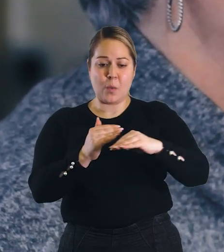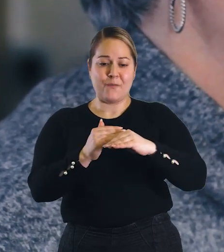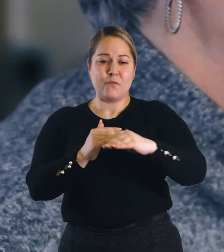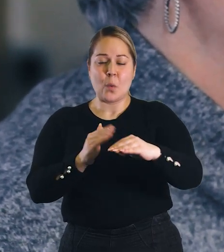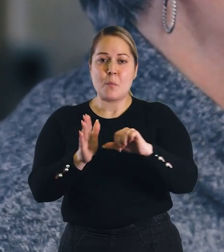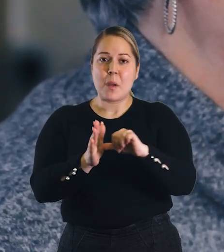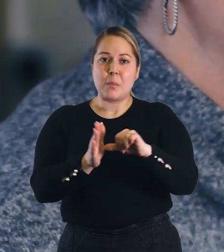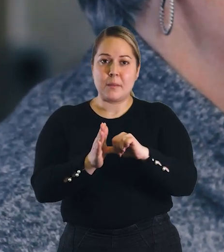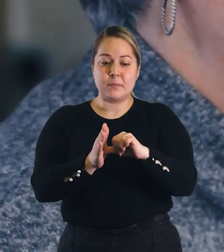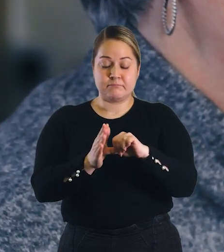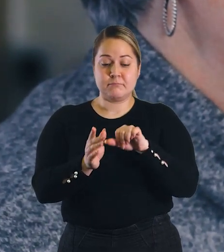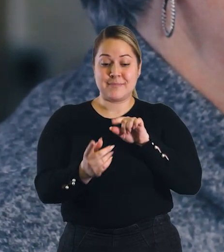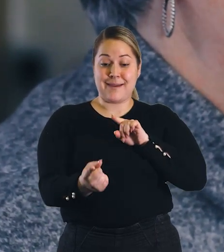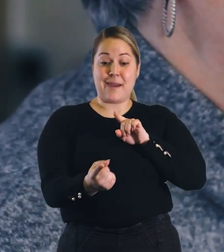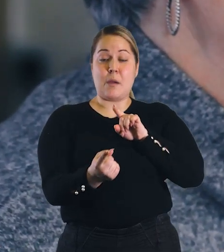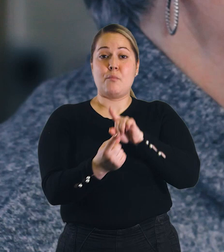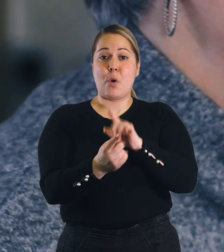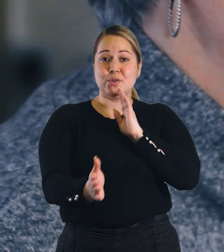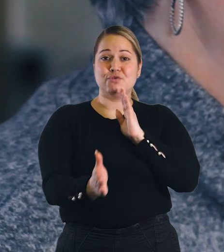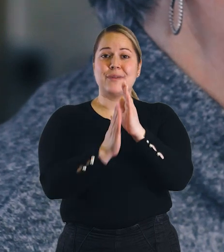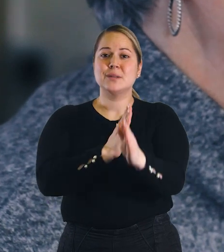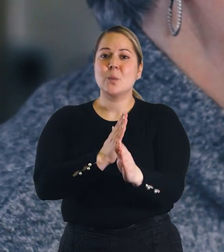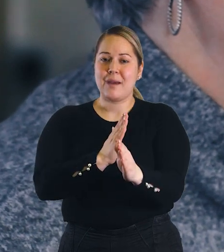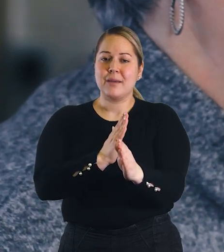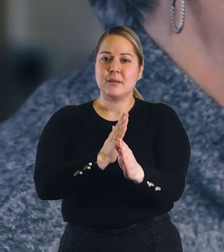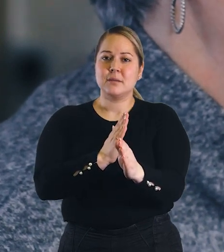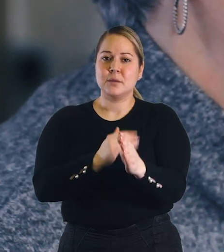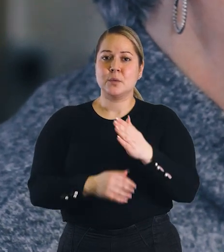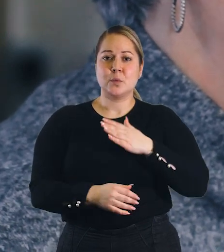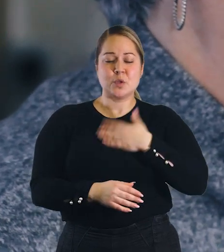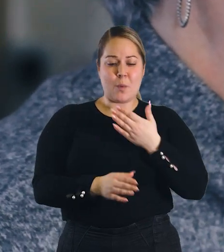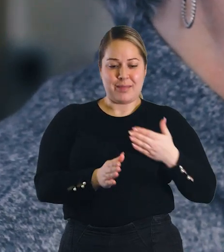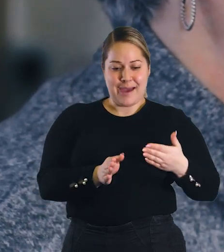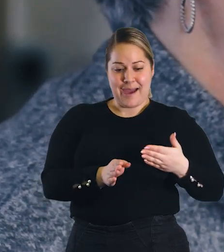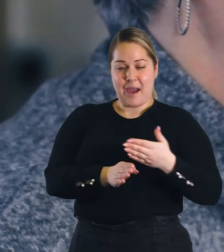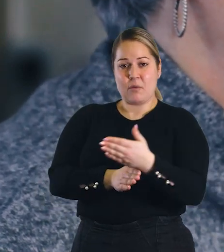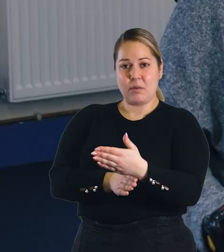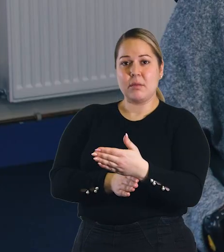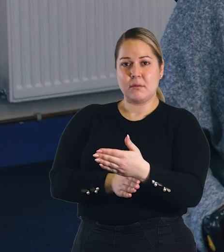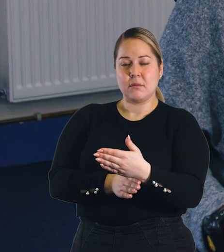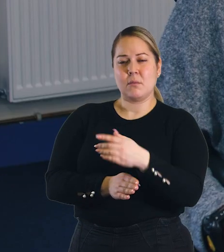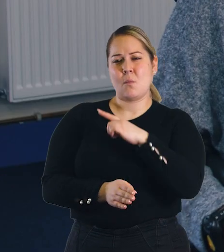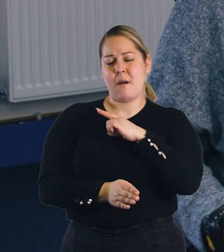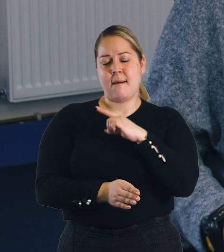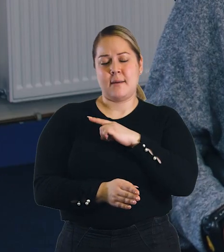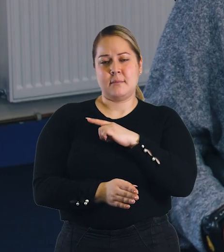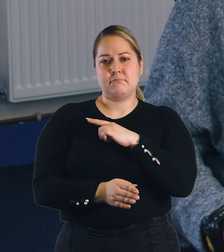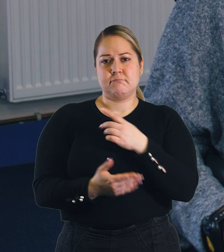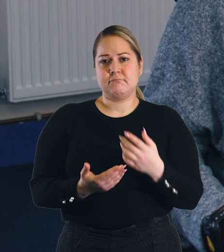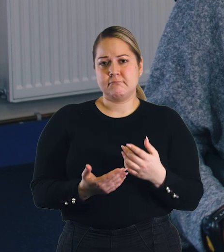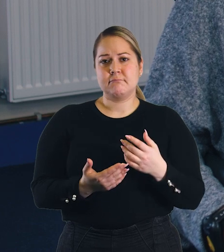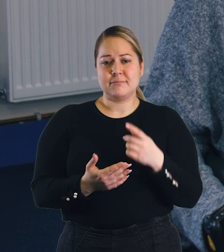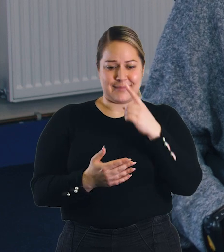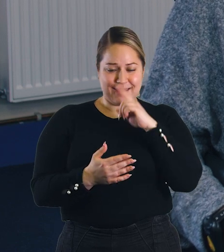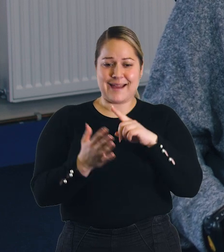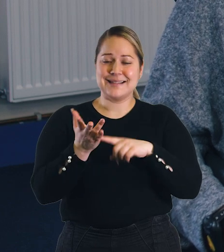hole, approach it like head on straight rather than at an angle. You might either, you